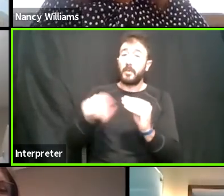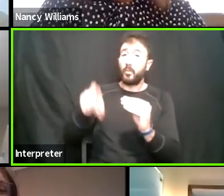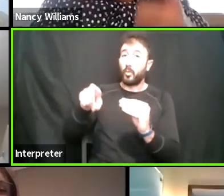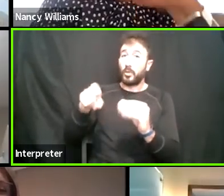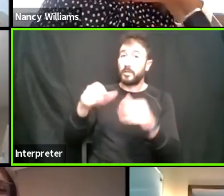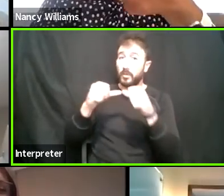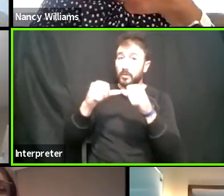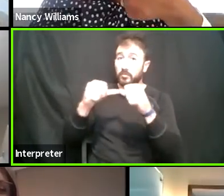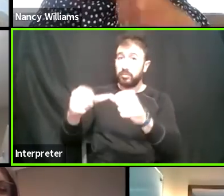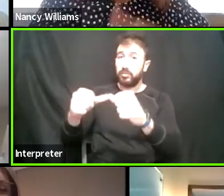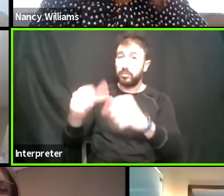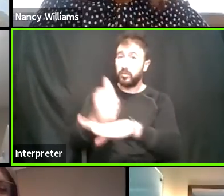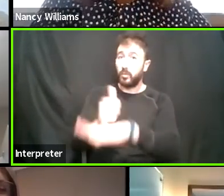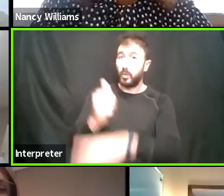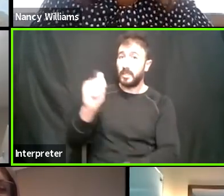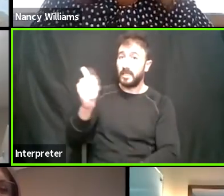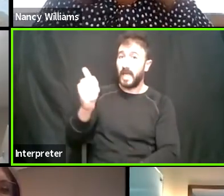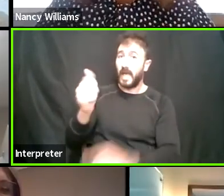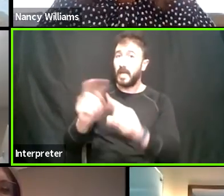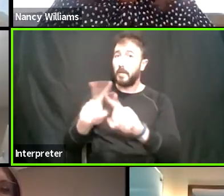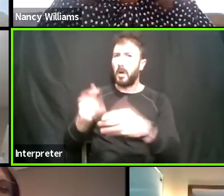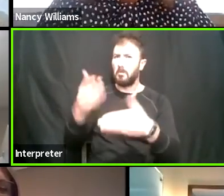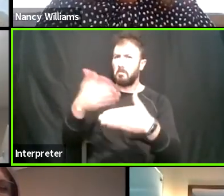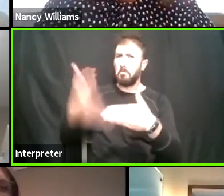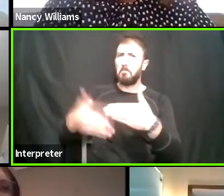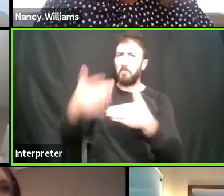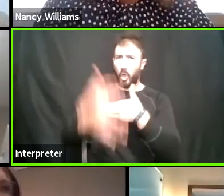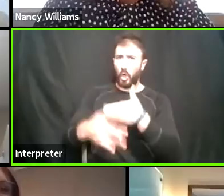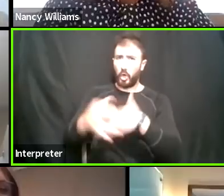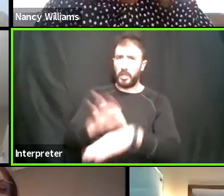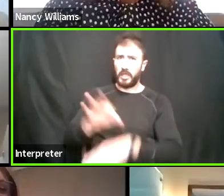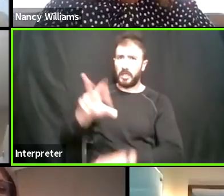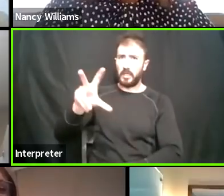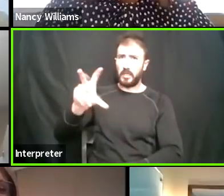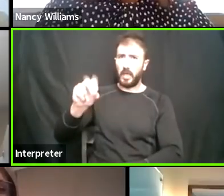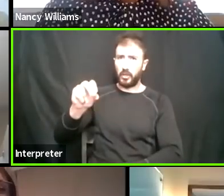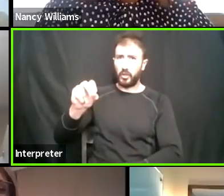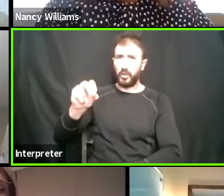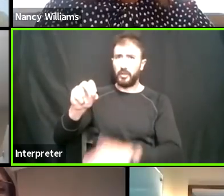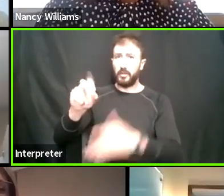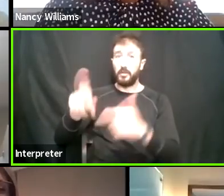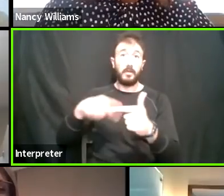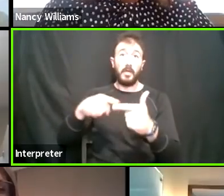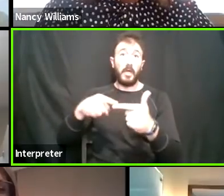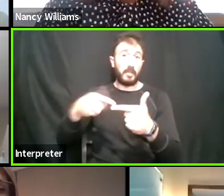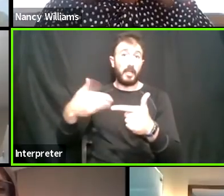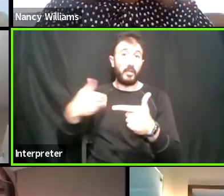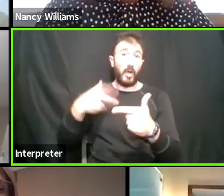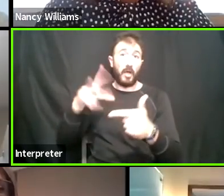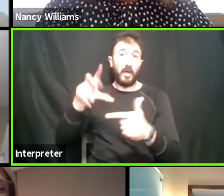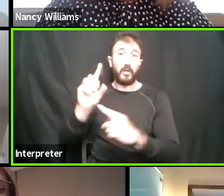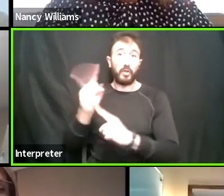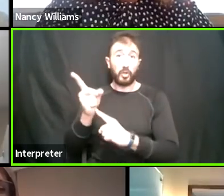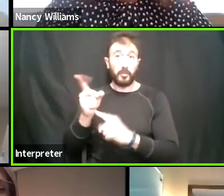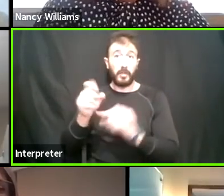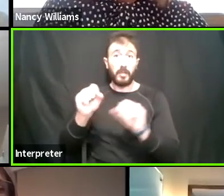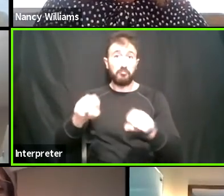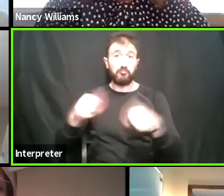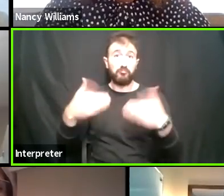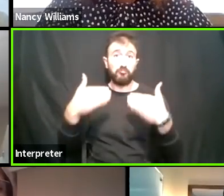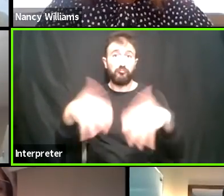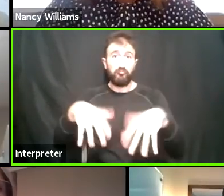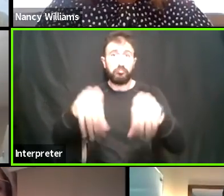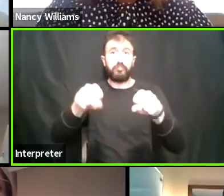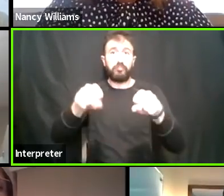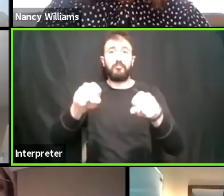you said it only takes about 20 minutes. It'll give everybody a half hour, and they can finish up that training this morning. Fantastic. And where do